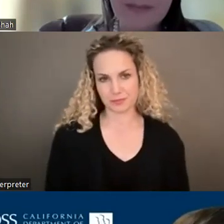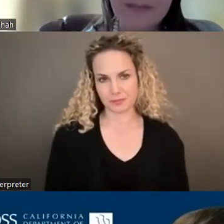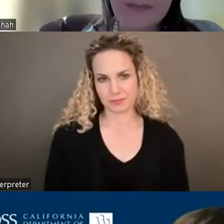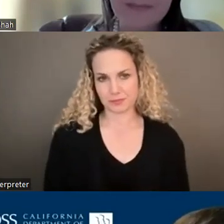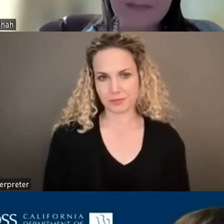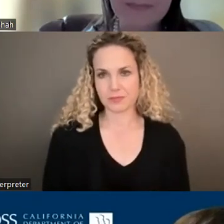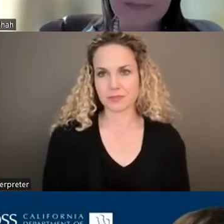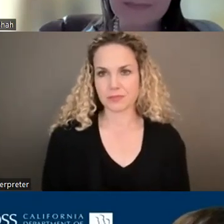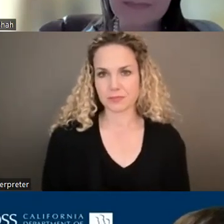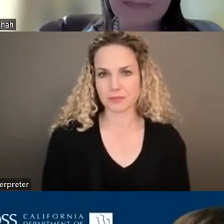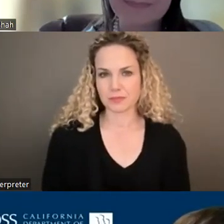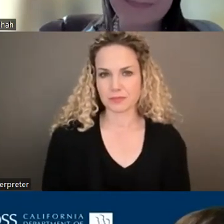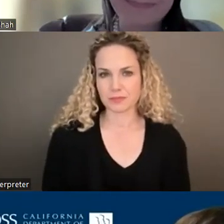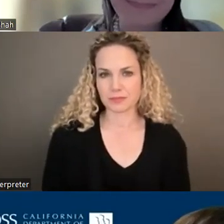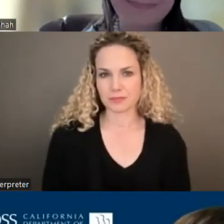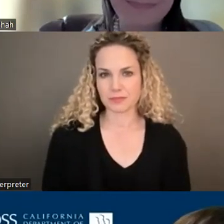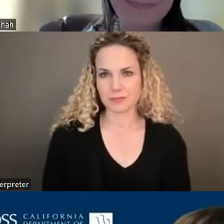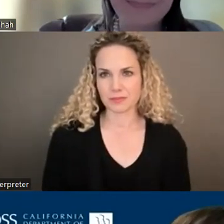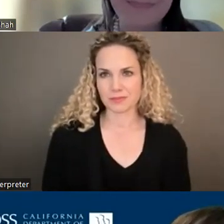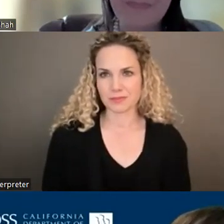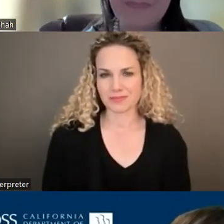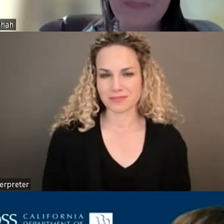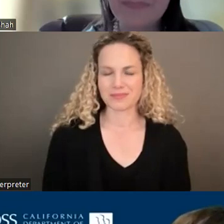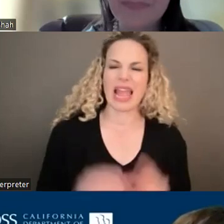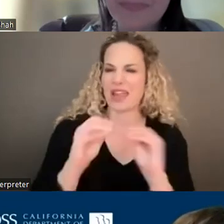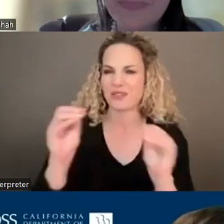I don't have any questions.